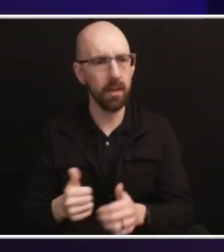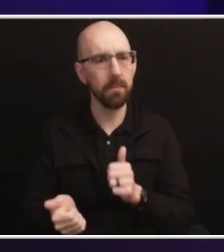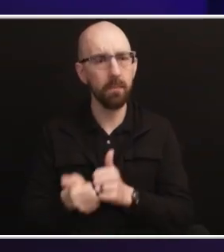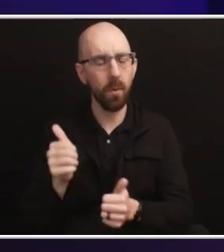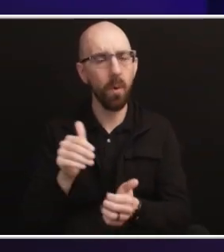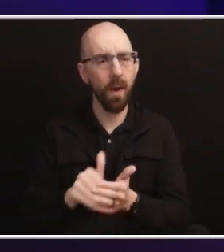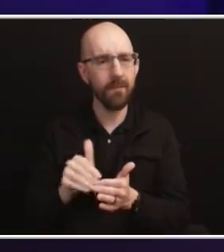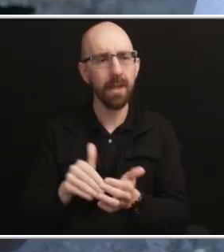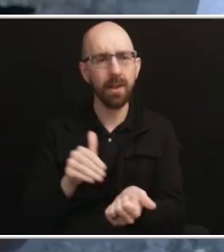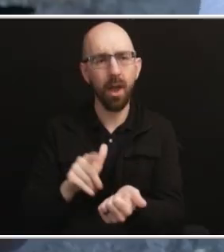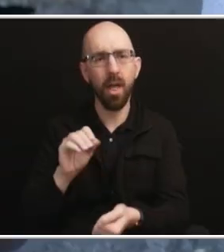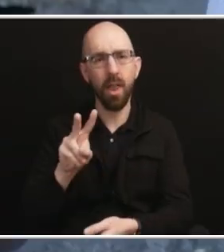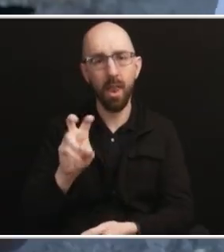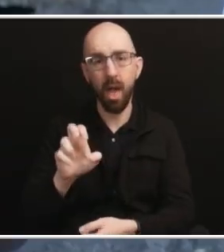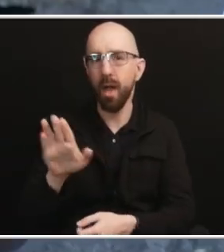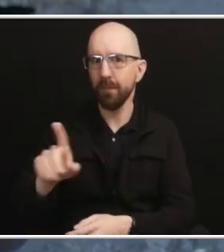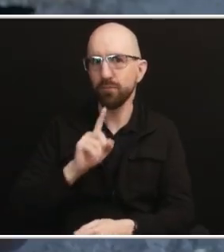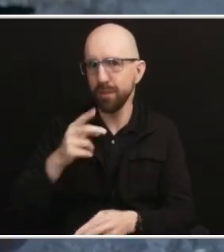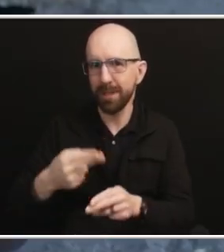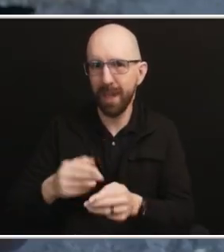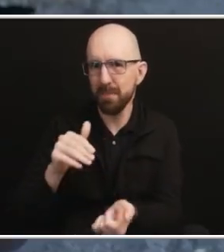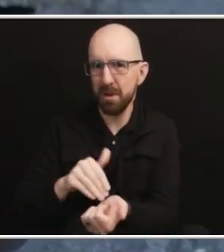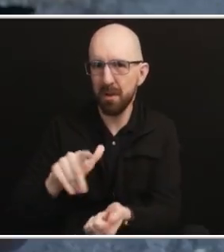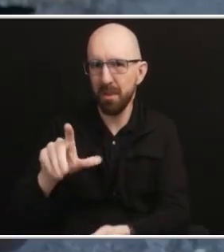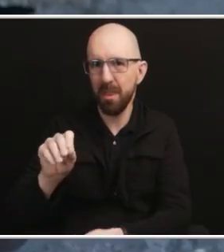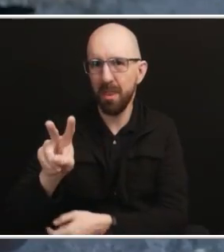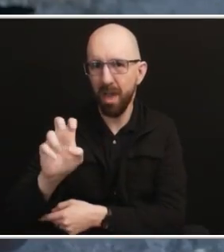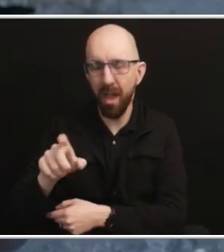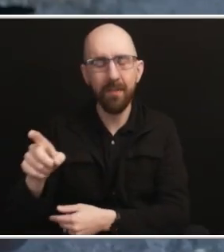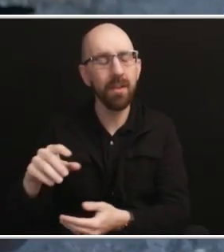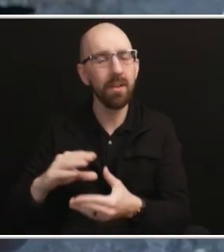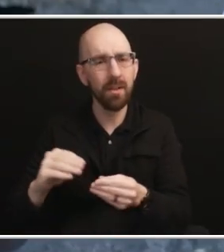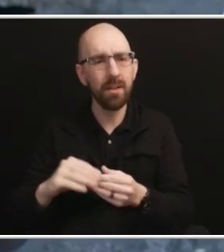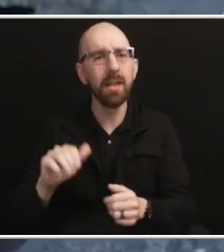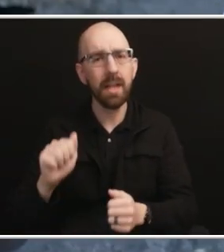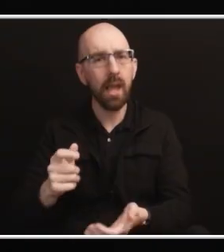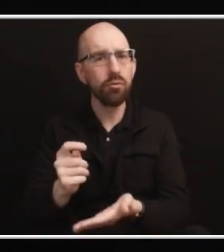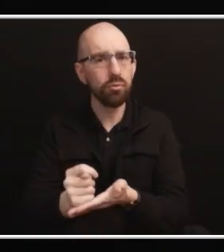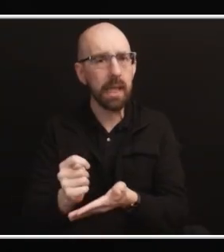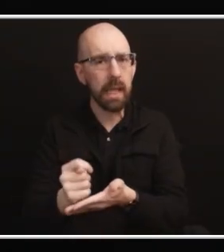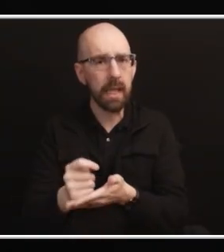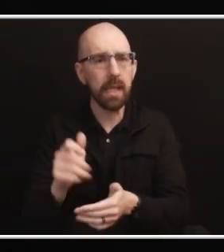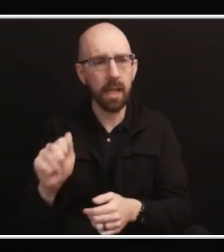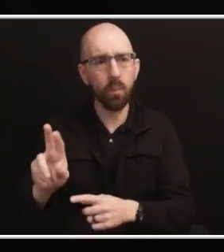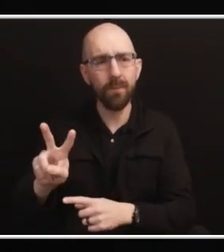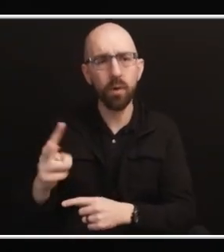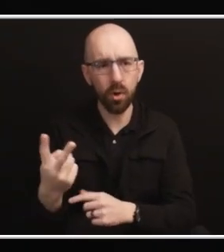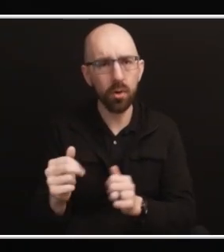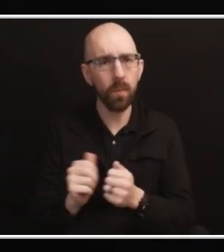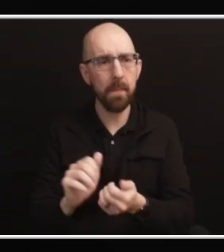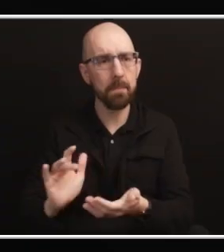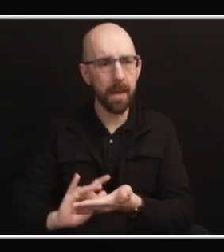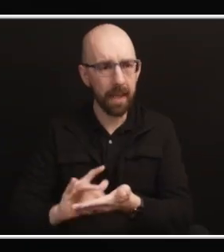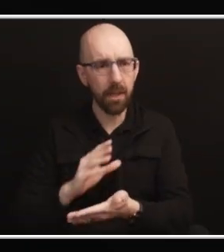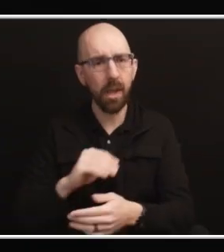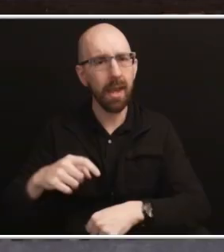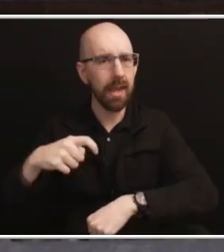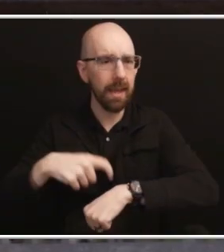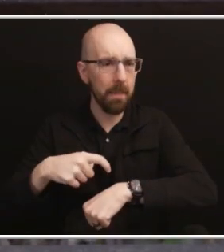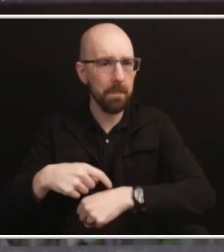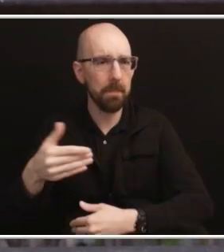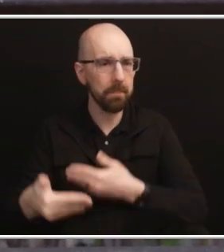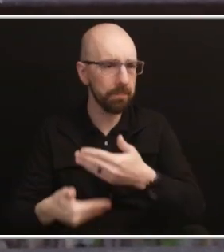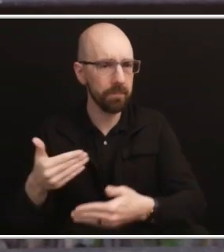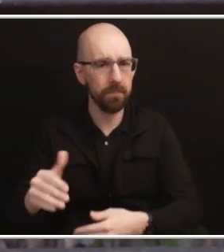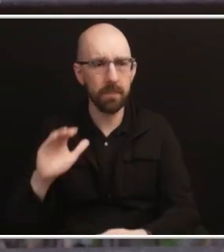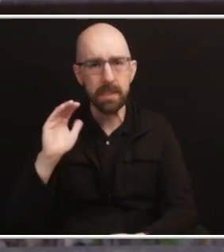that is his real name, says broken heart syndrome is treatable and reversible with medications and time. So it turns out time